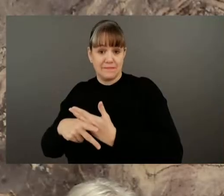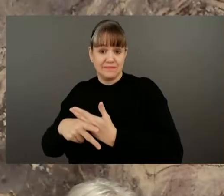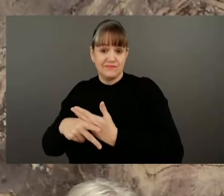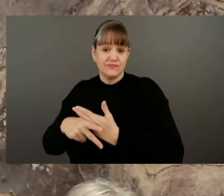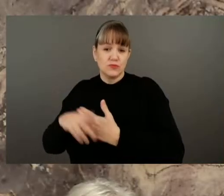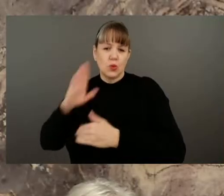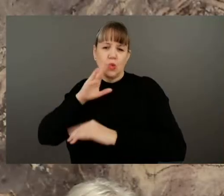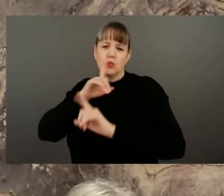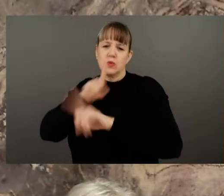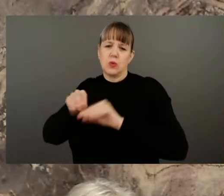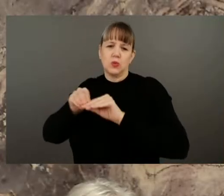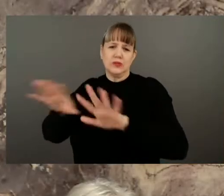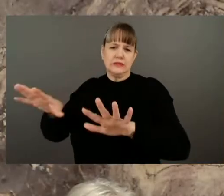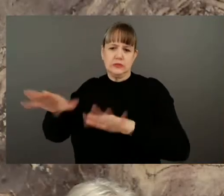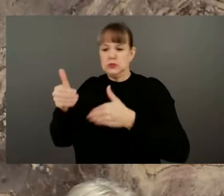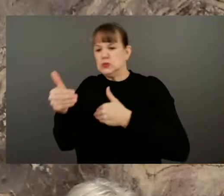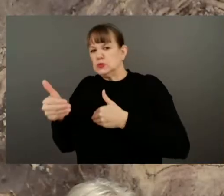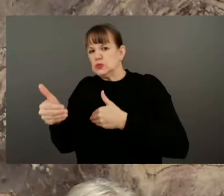of the member's party and our own,